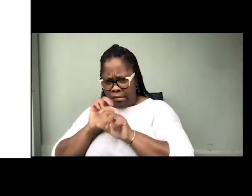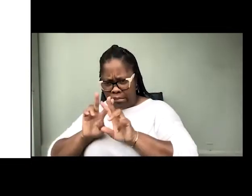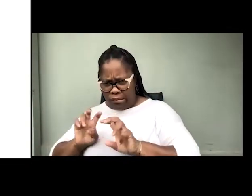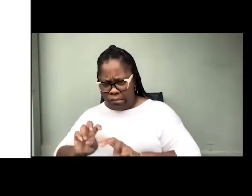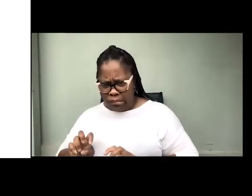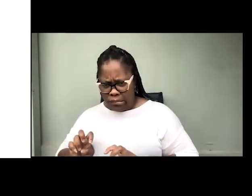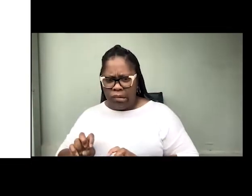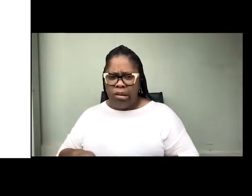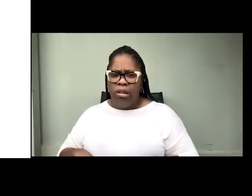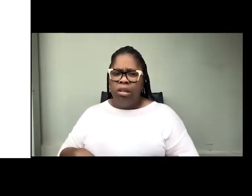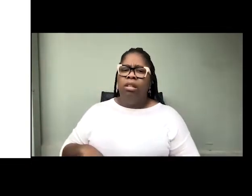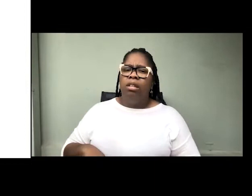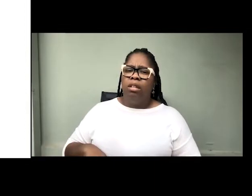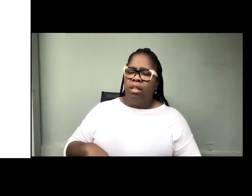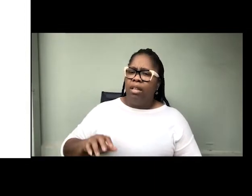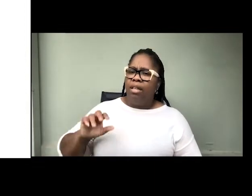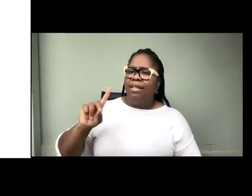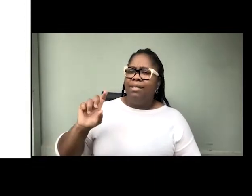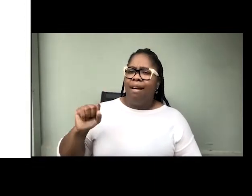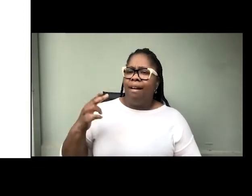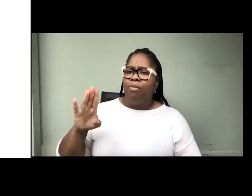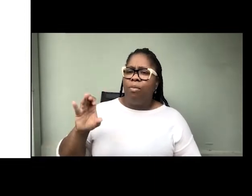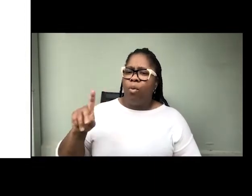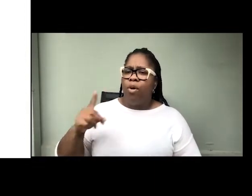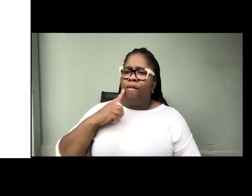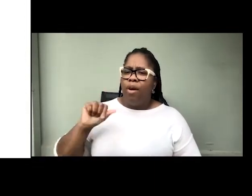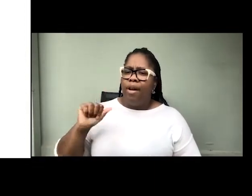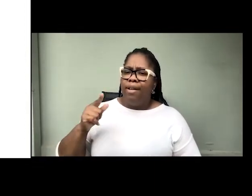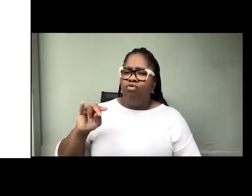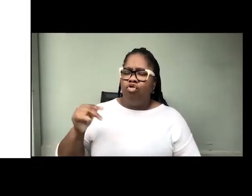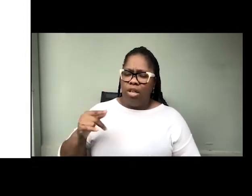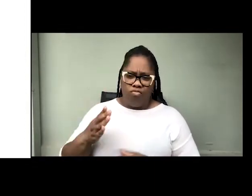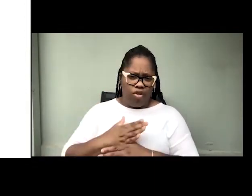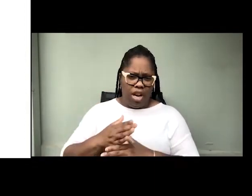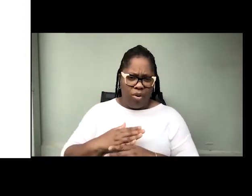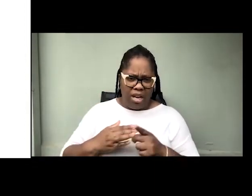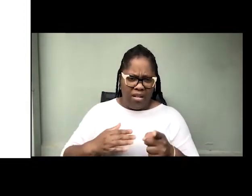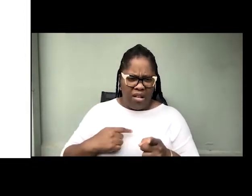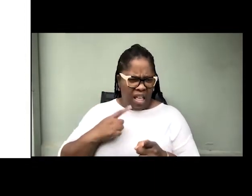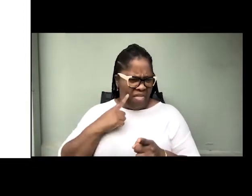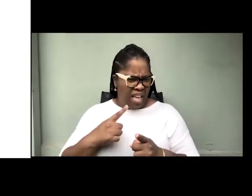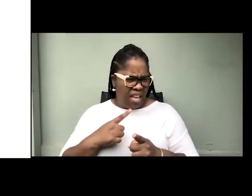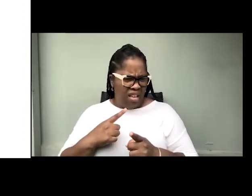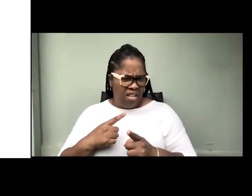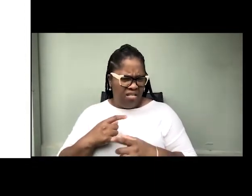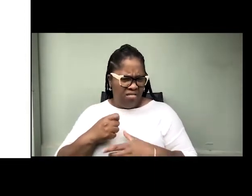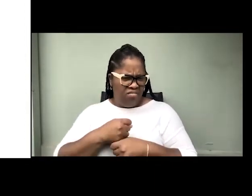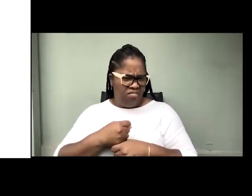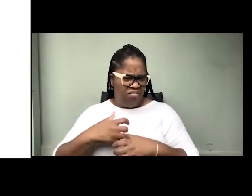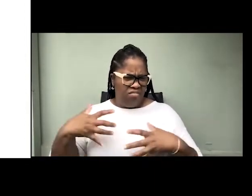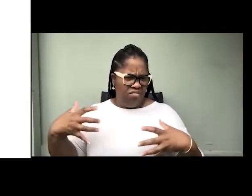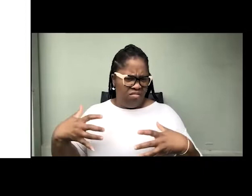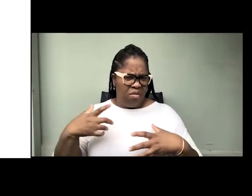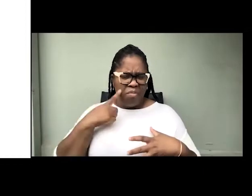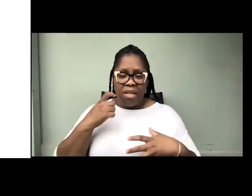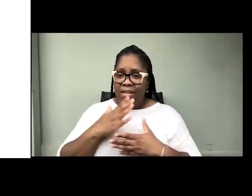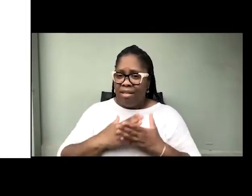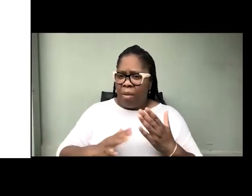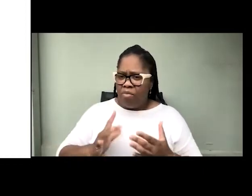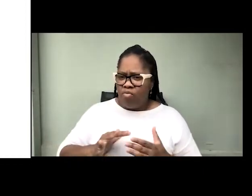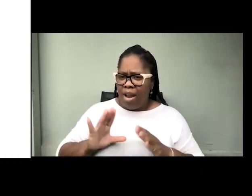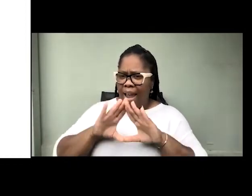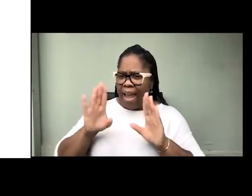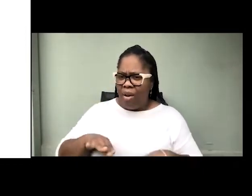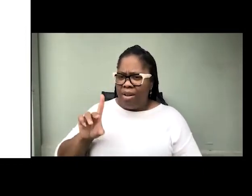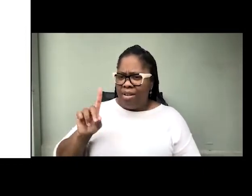here. These are the 5 dashboards we're sharing. I think we'll probably expand it someday because actually there's some great housing dashboards that have